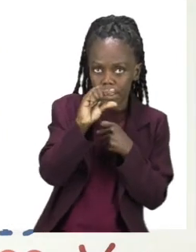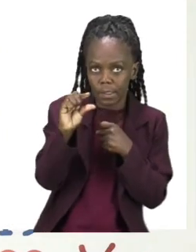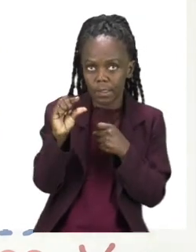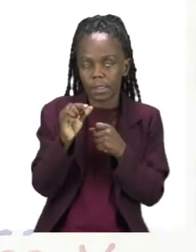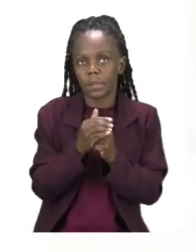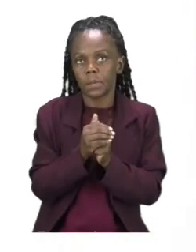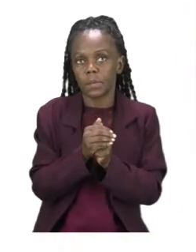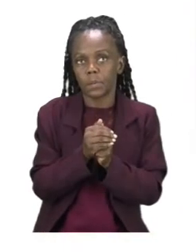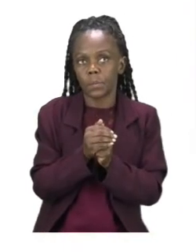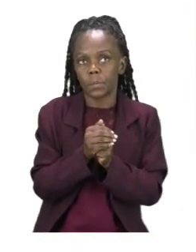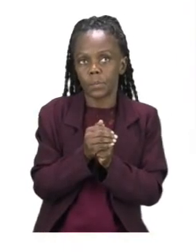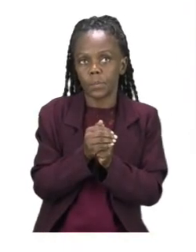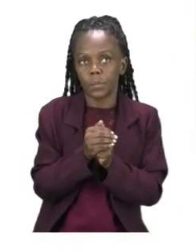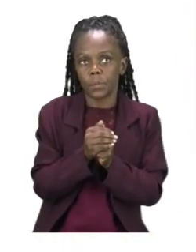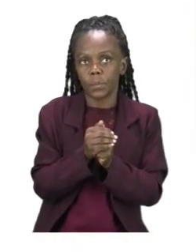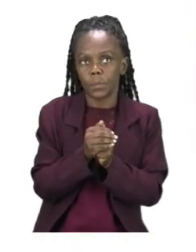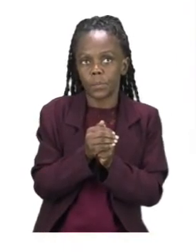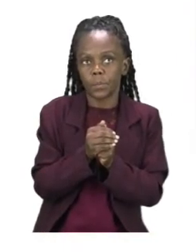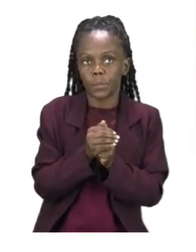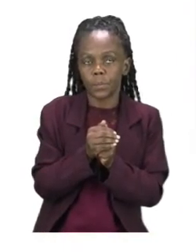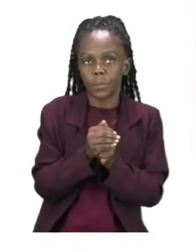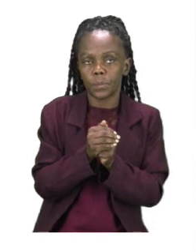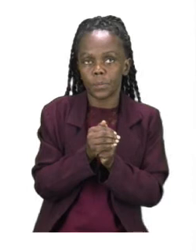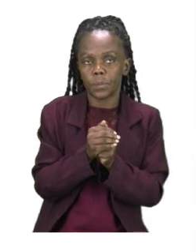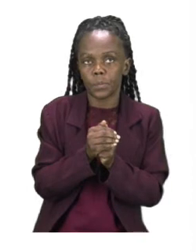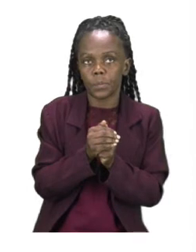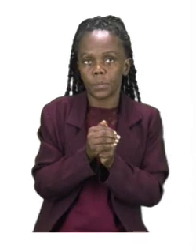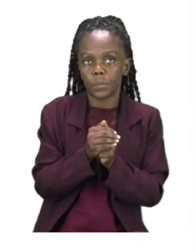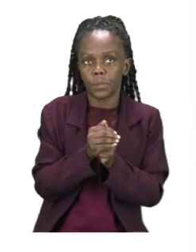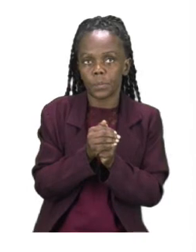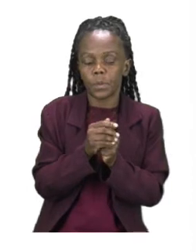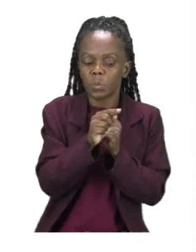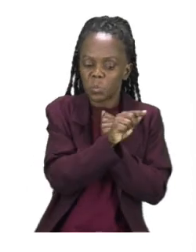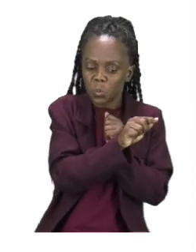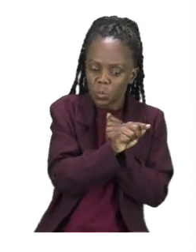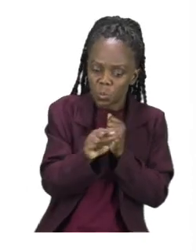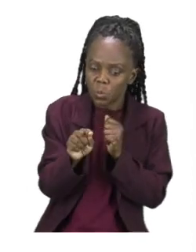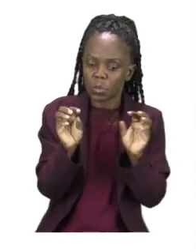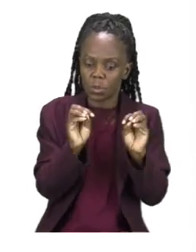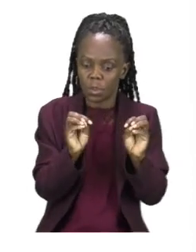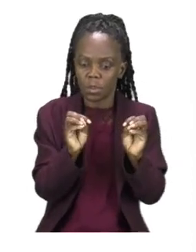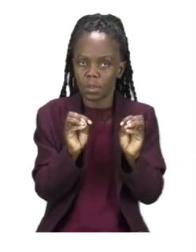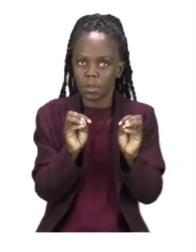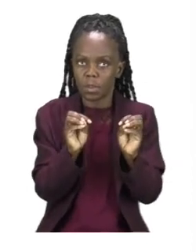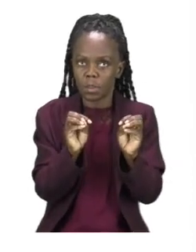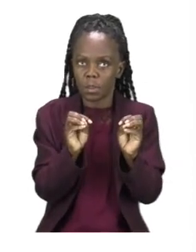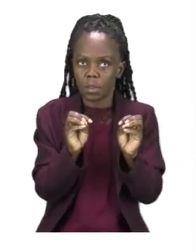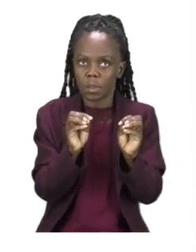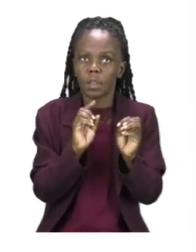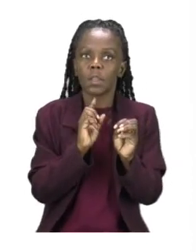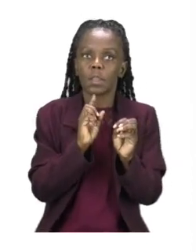Now, the last sentence says, dash is my